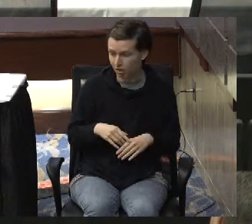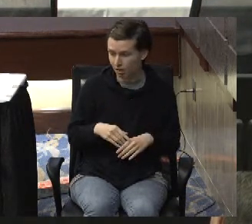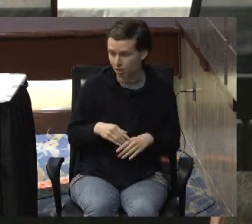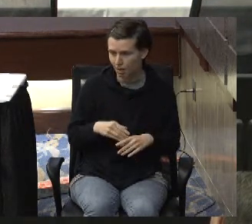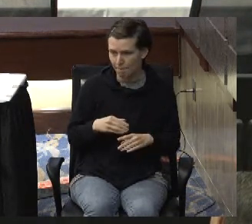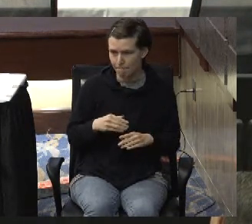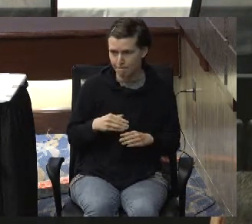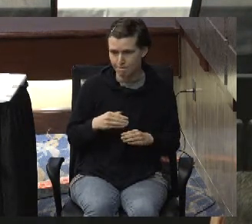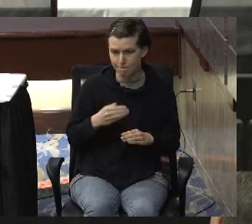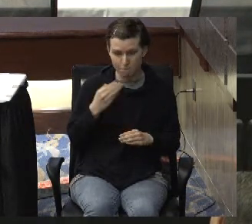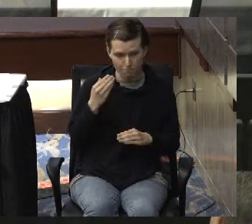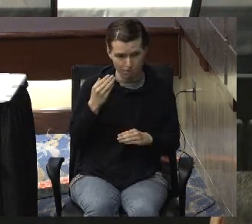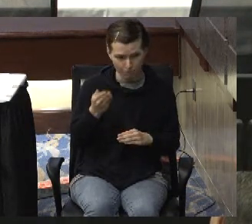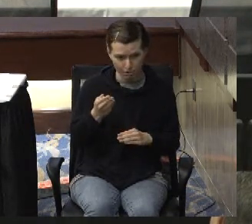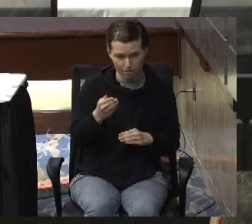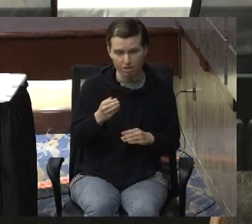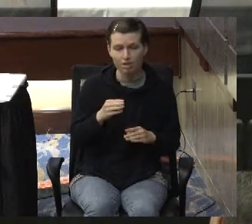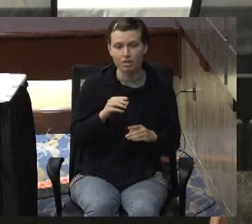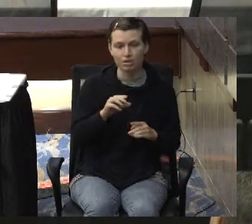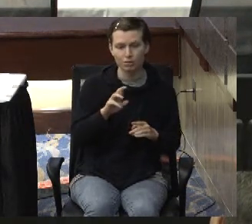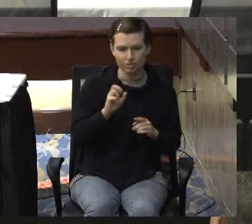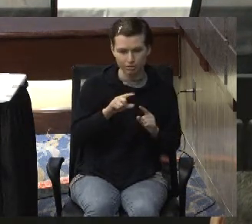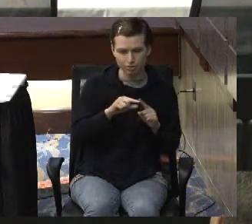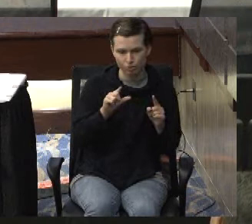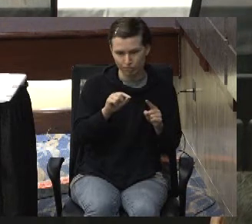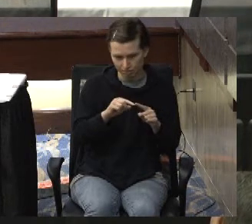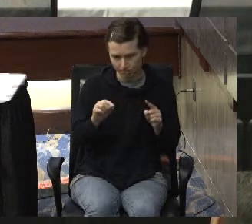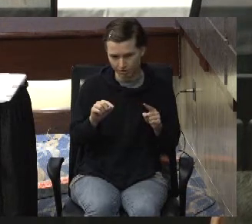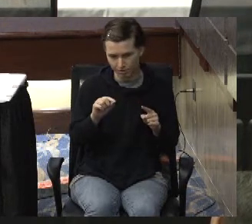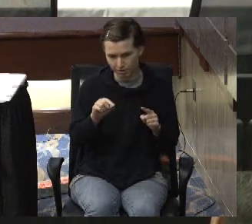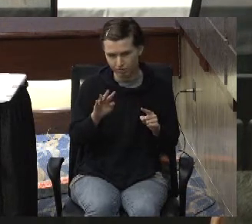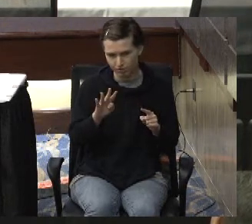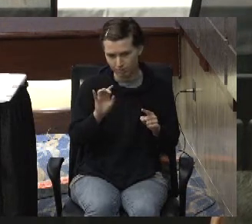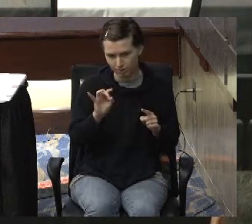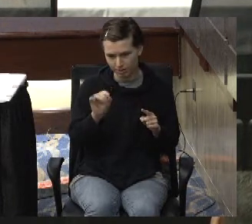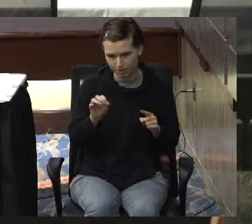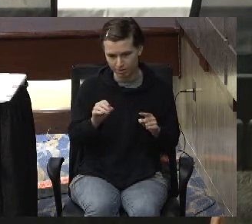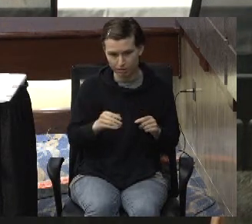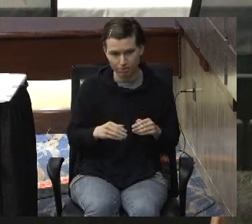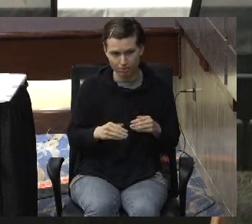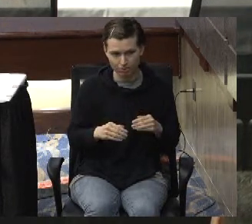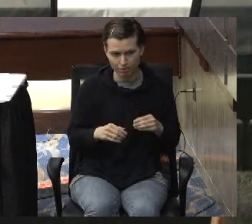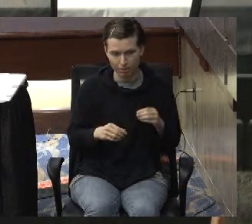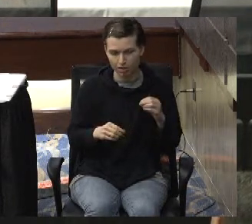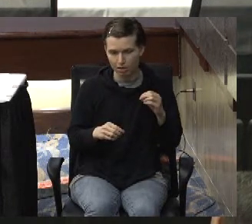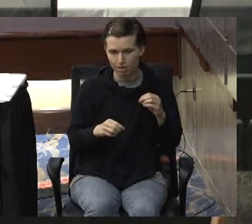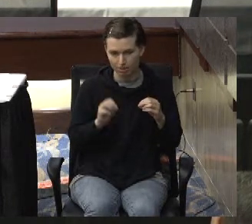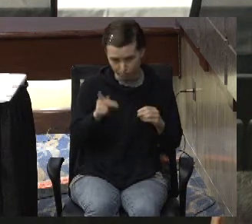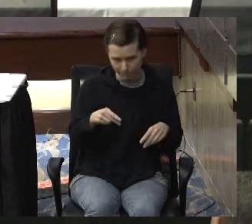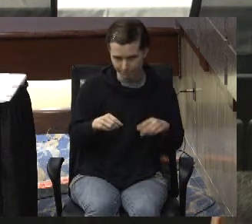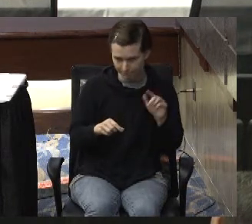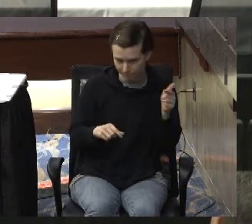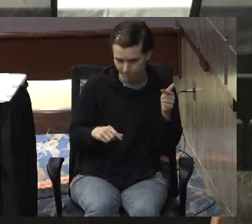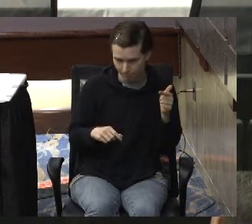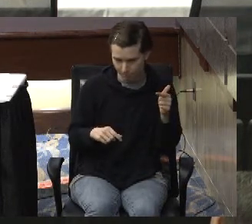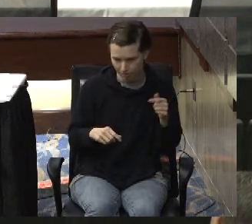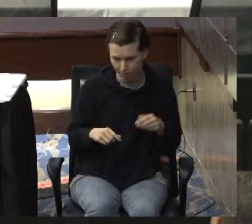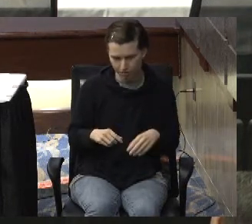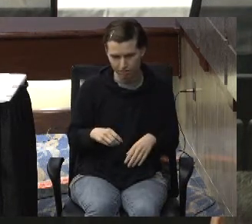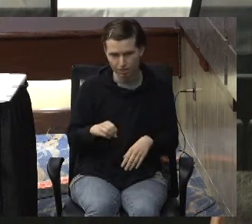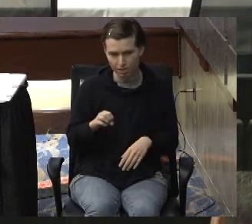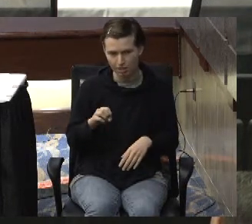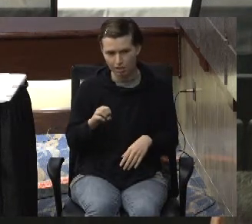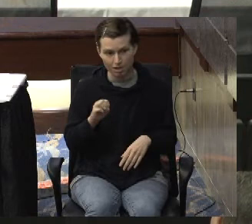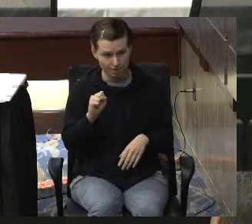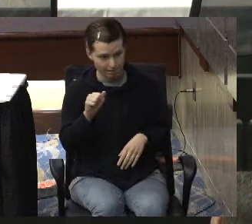resolution 2021-489. Motion for approval. Second. Any discussion? I will say I'm